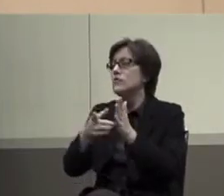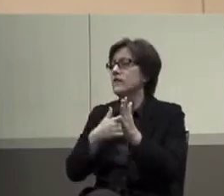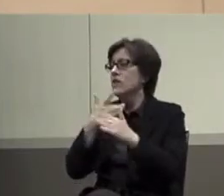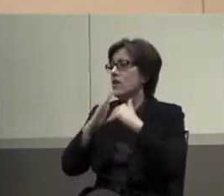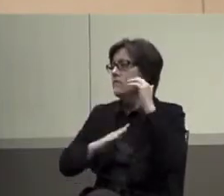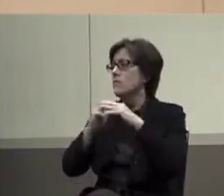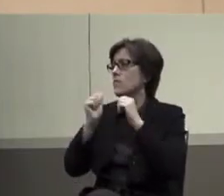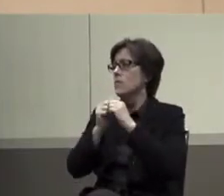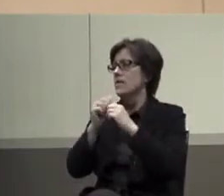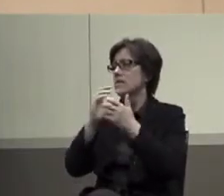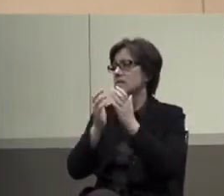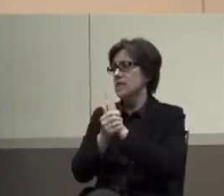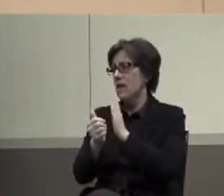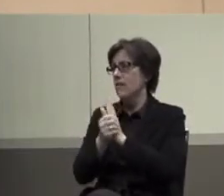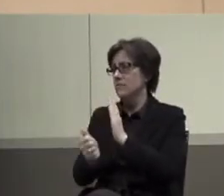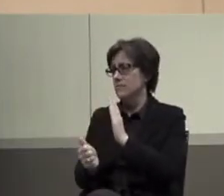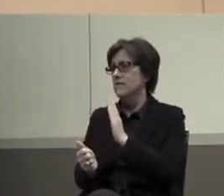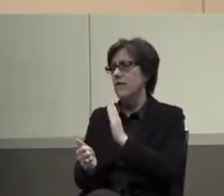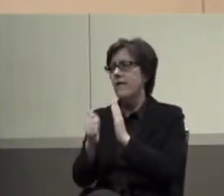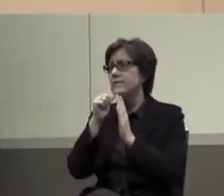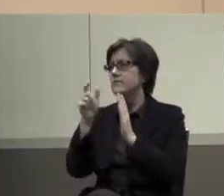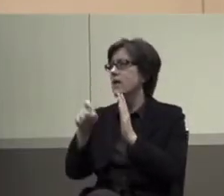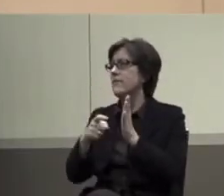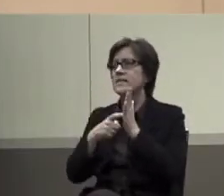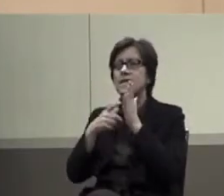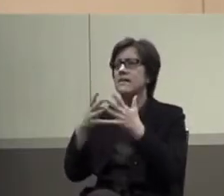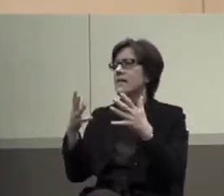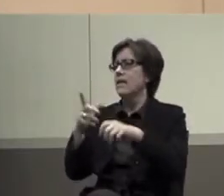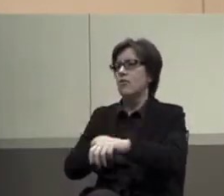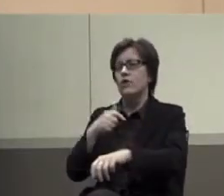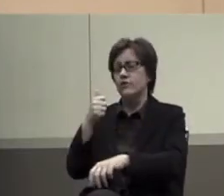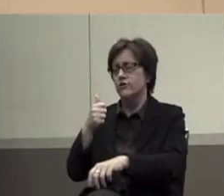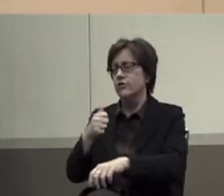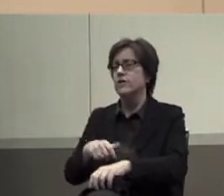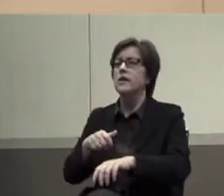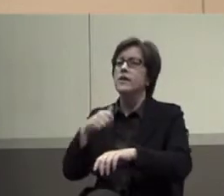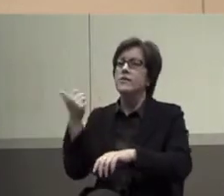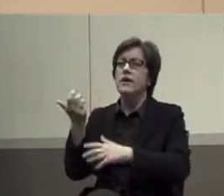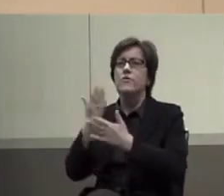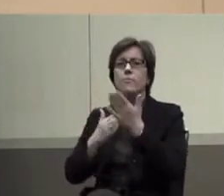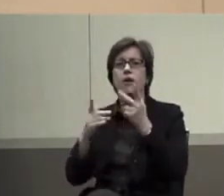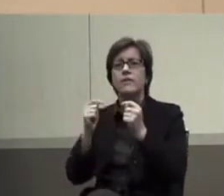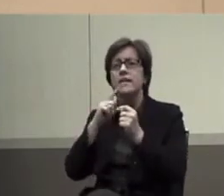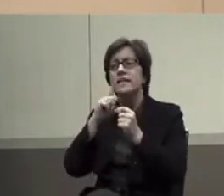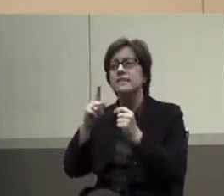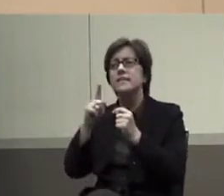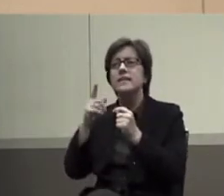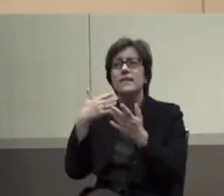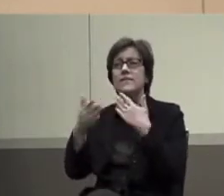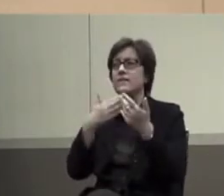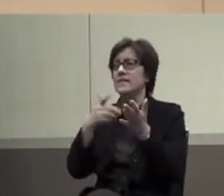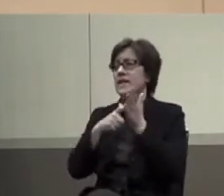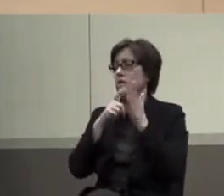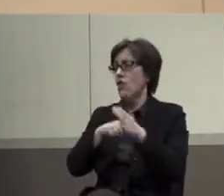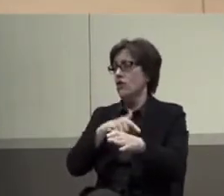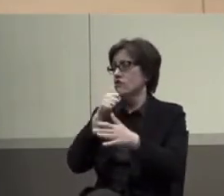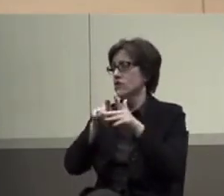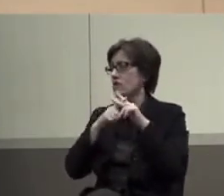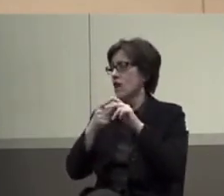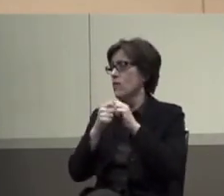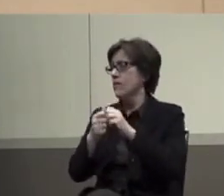they are, the better, the easier your job is. To the point that which they're saying and what you're seeing don't fit, that's